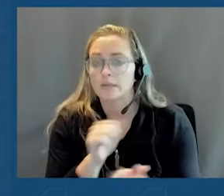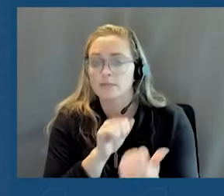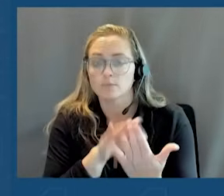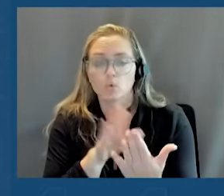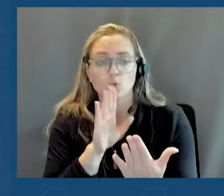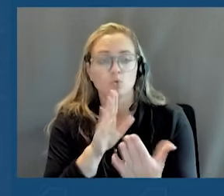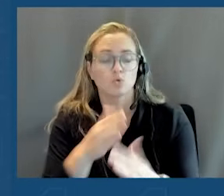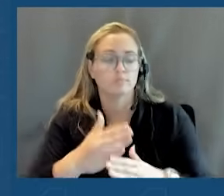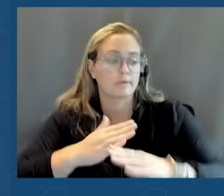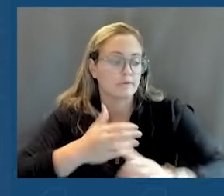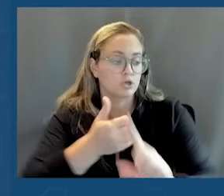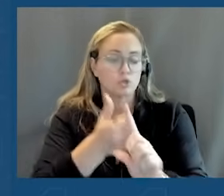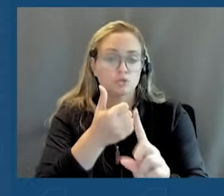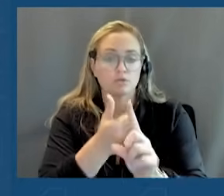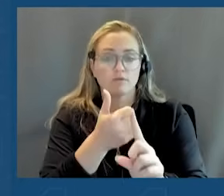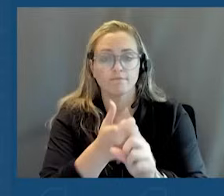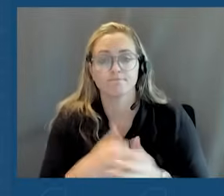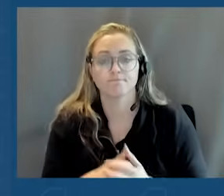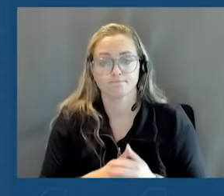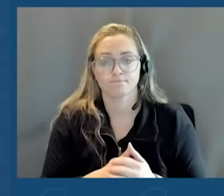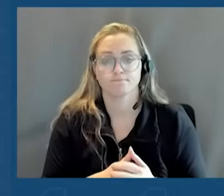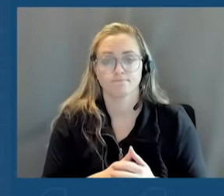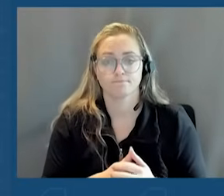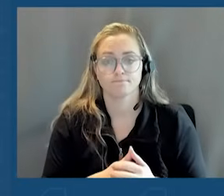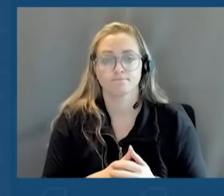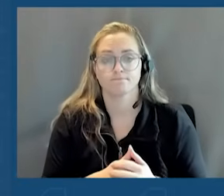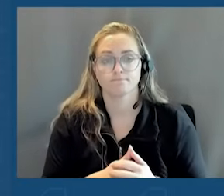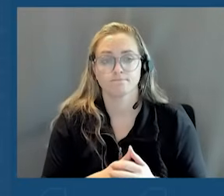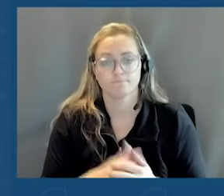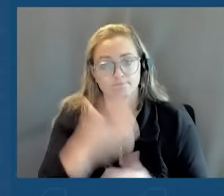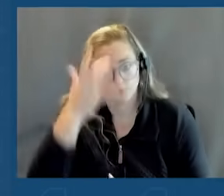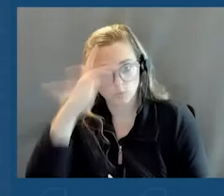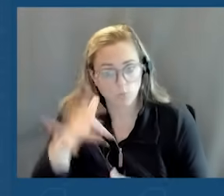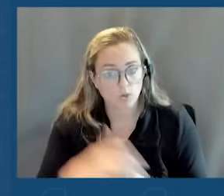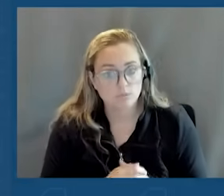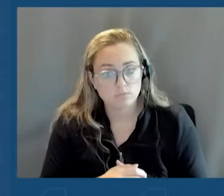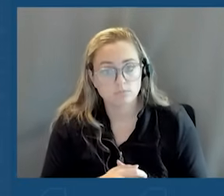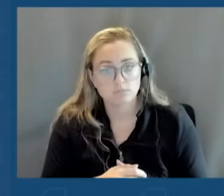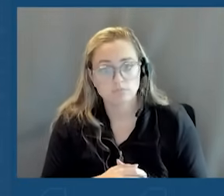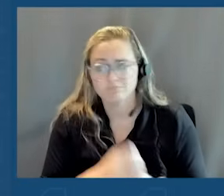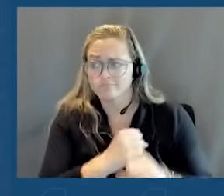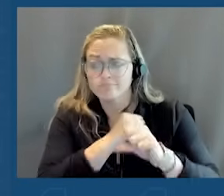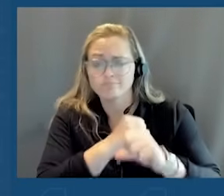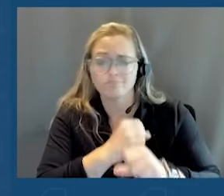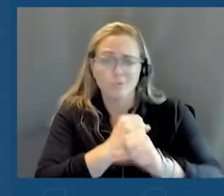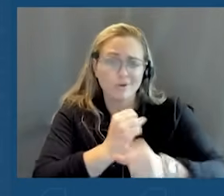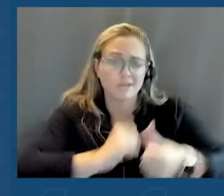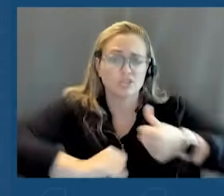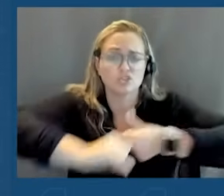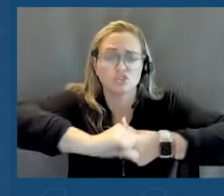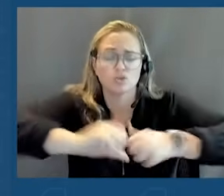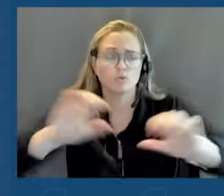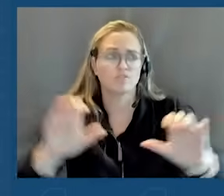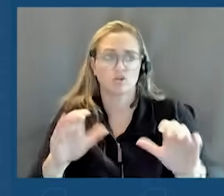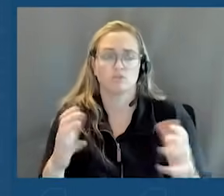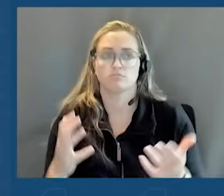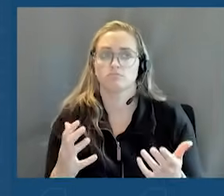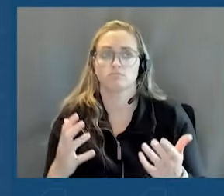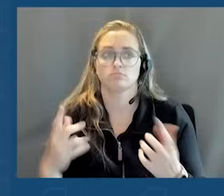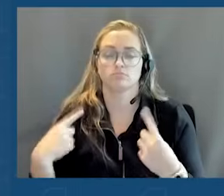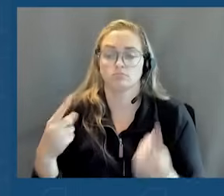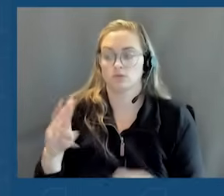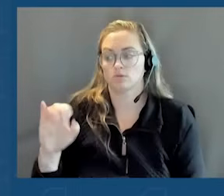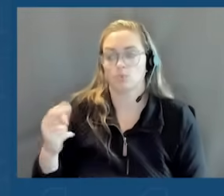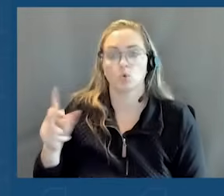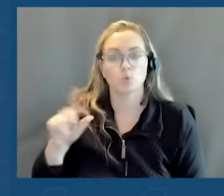protect yourself and those around you. And we're smart, we're resilient, we protect each other. We've done this since March of